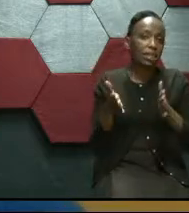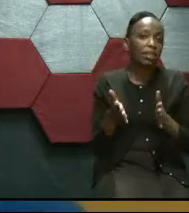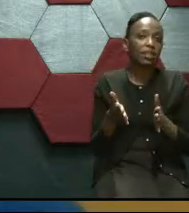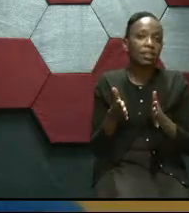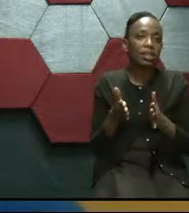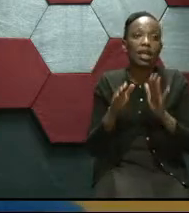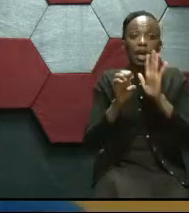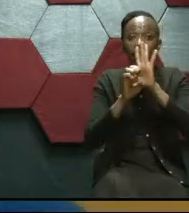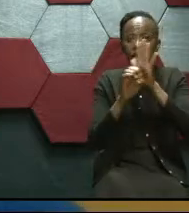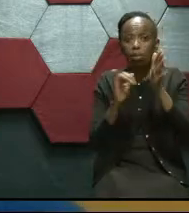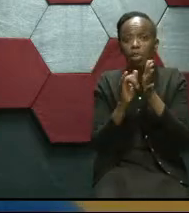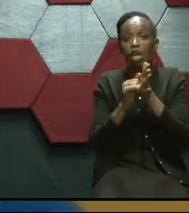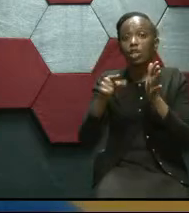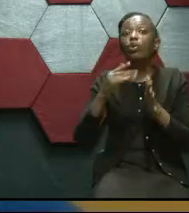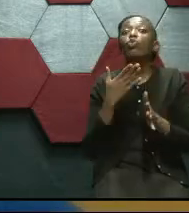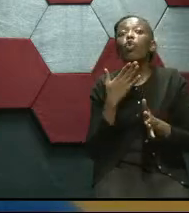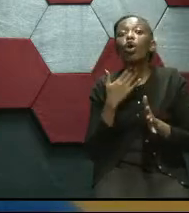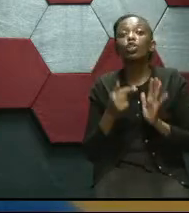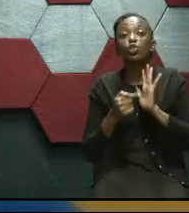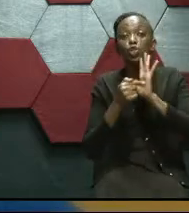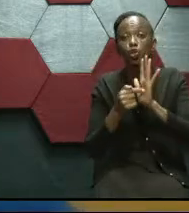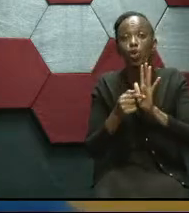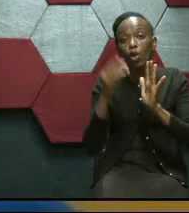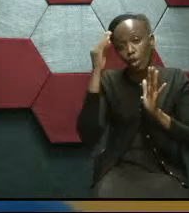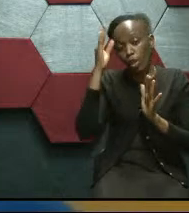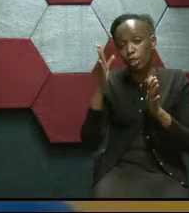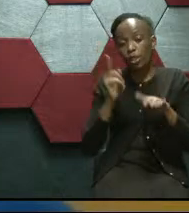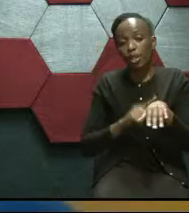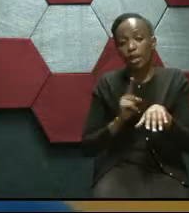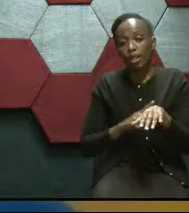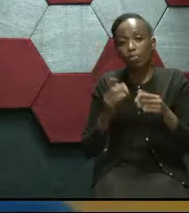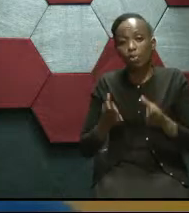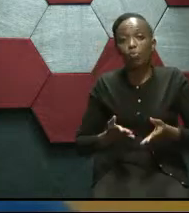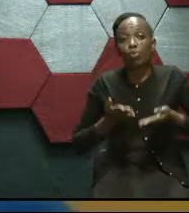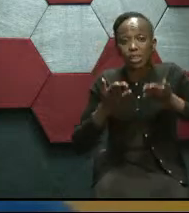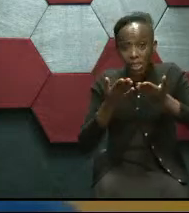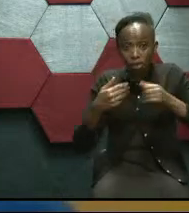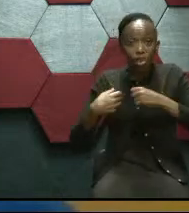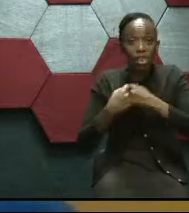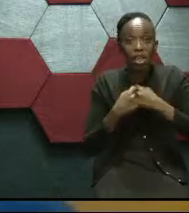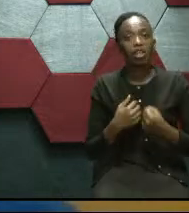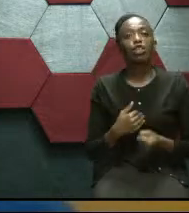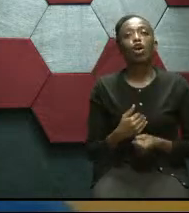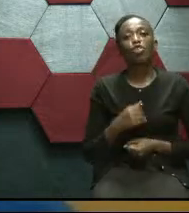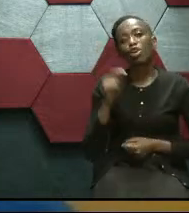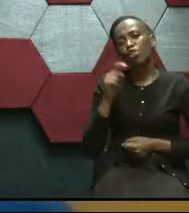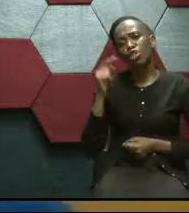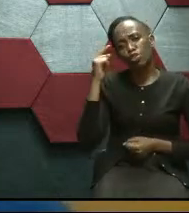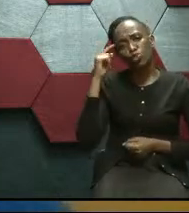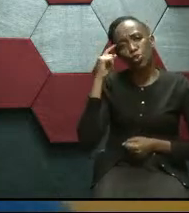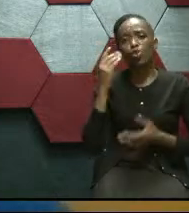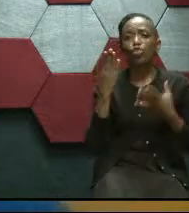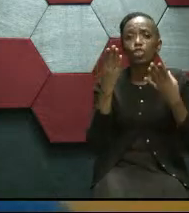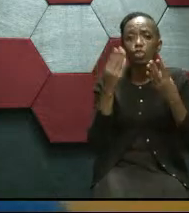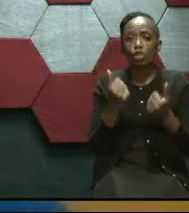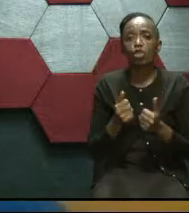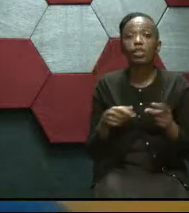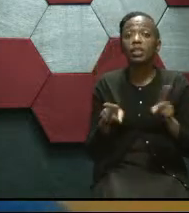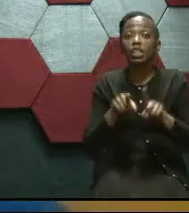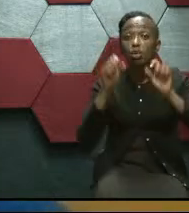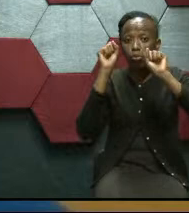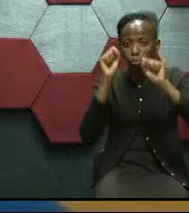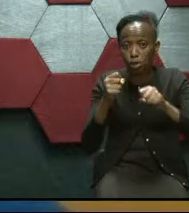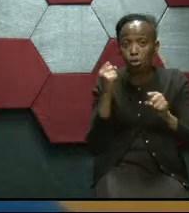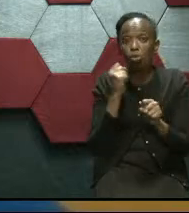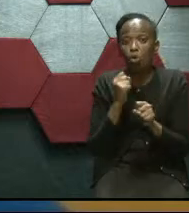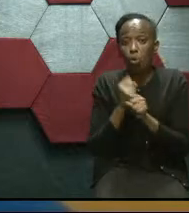the example that we want to show the students that when you're presented with a challenge, you need to think of a solution and you can actually